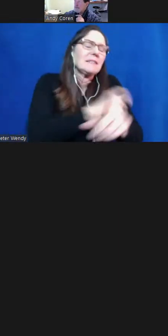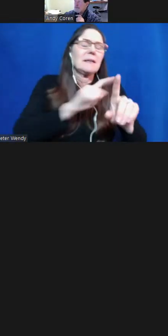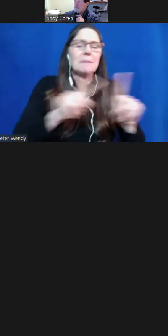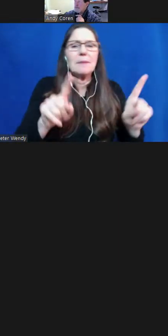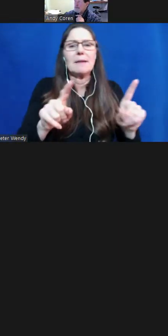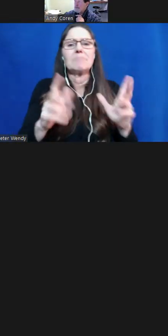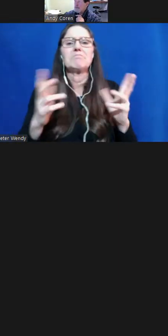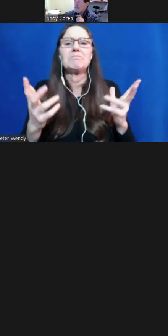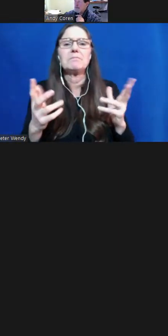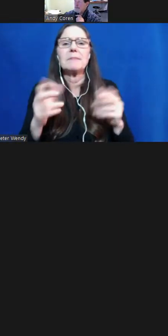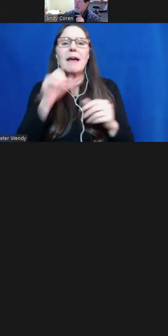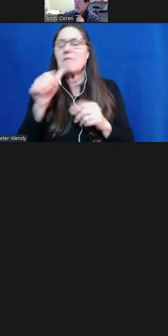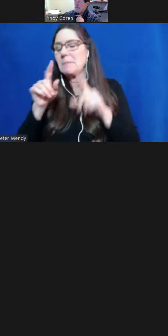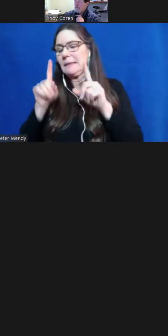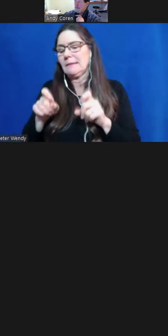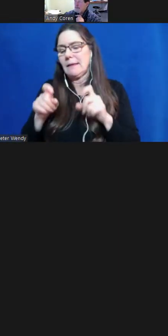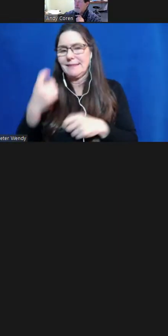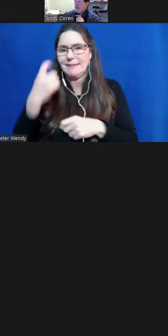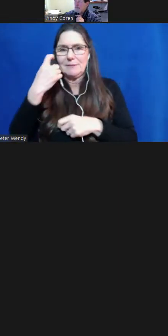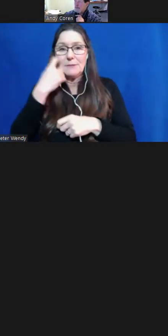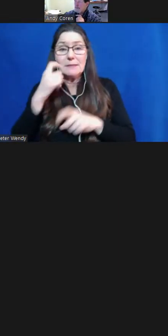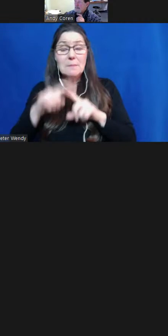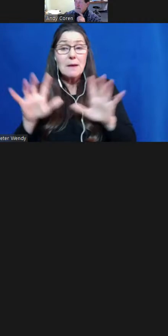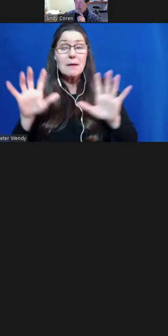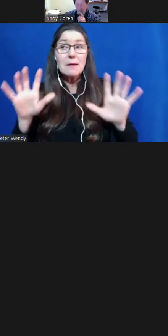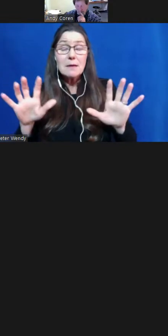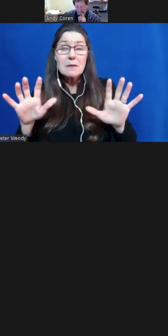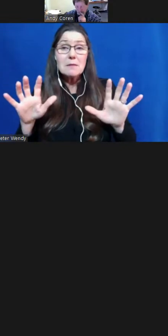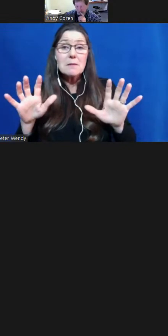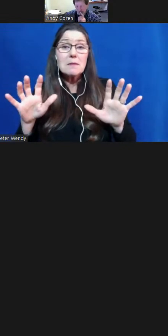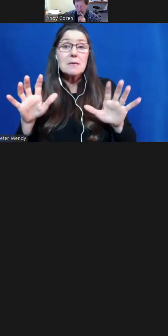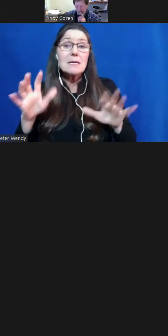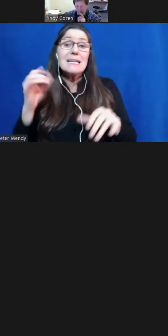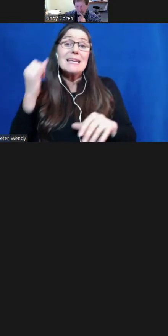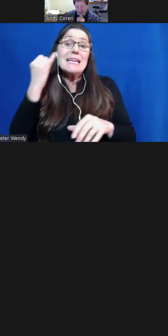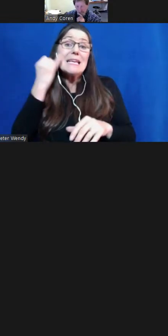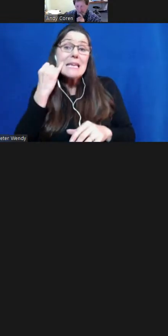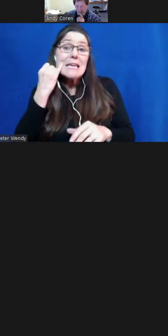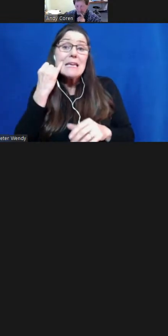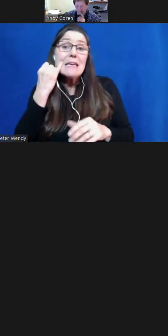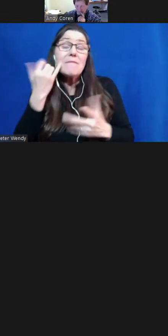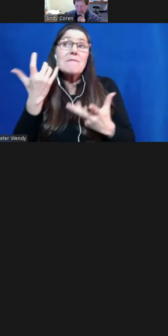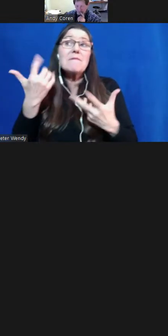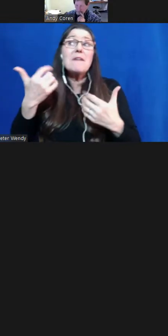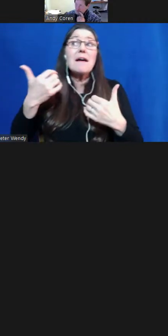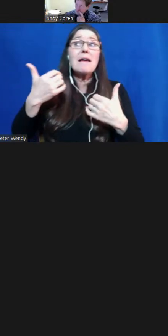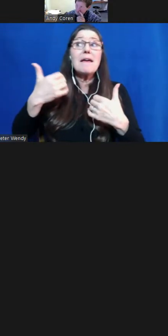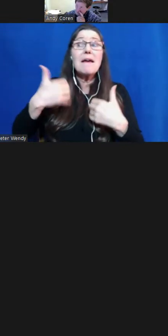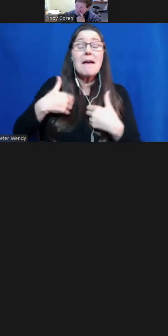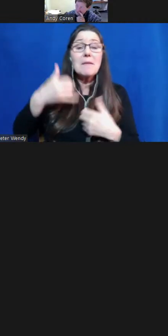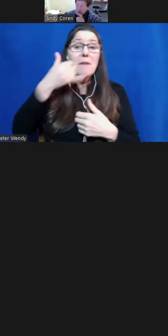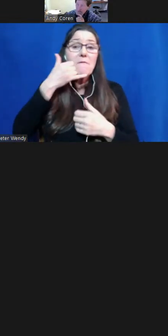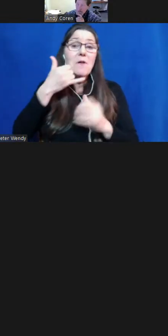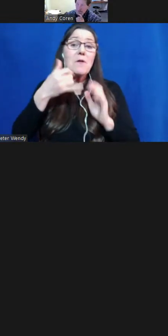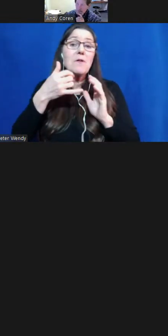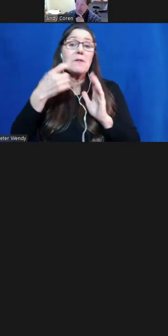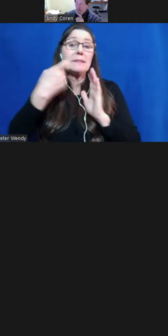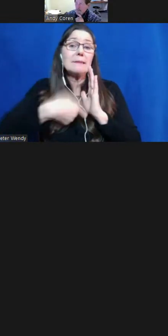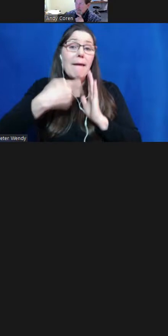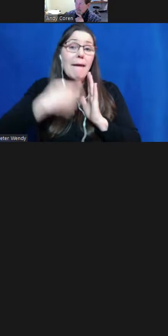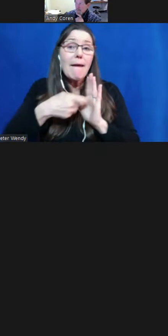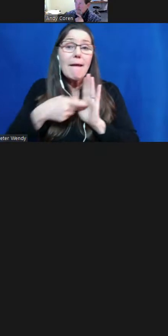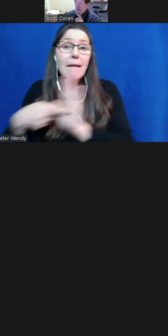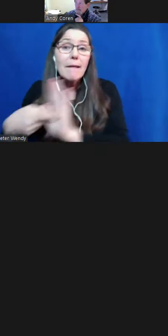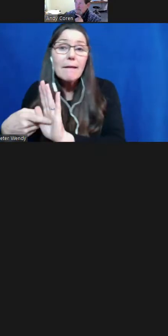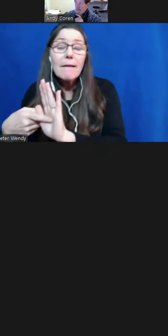been tested recently. So if I swipe my way into the building, but then I get a breakthrough